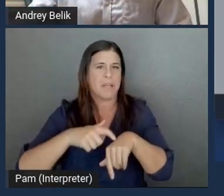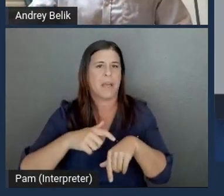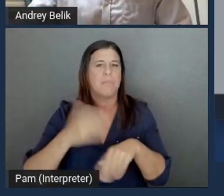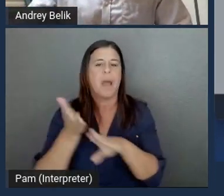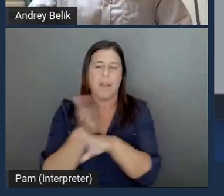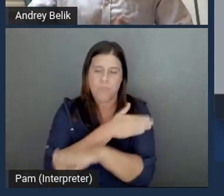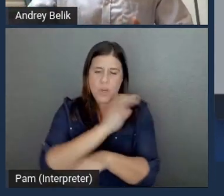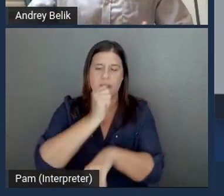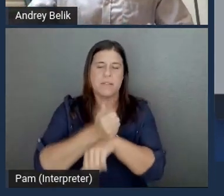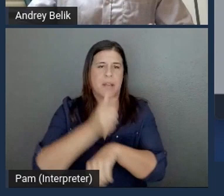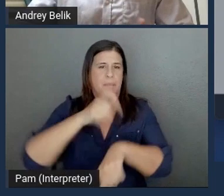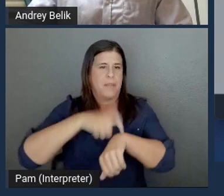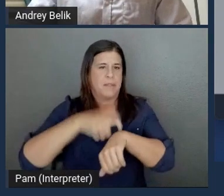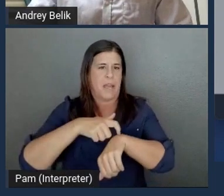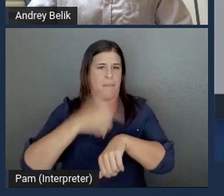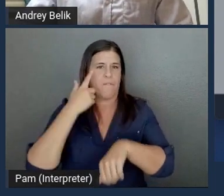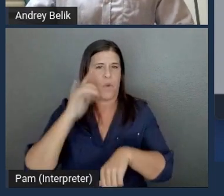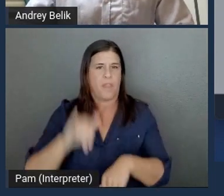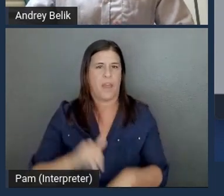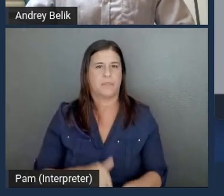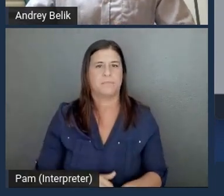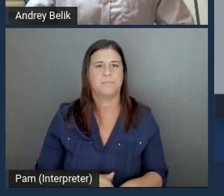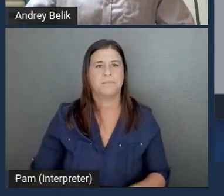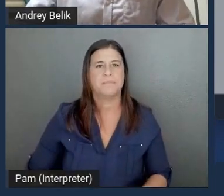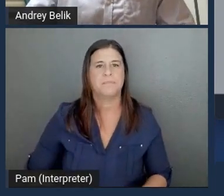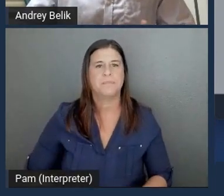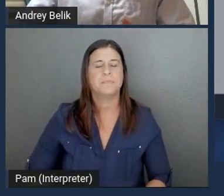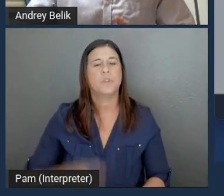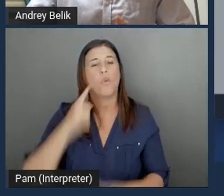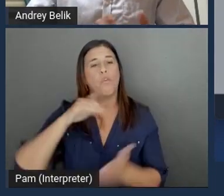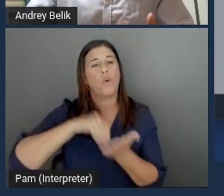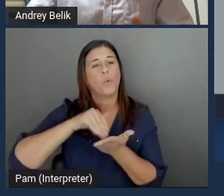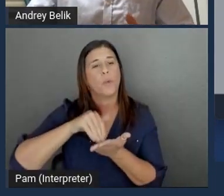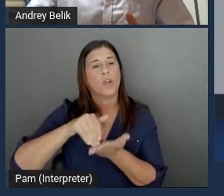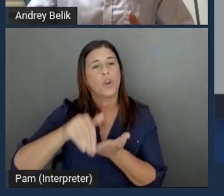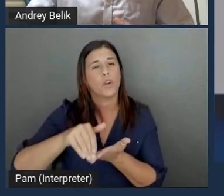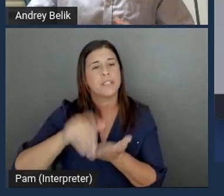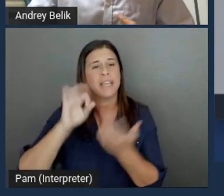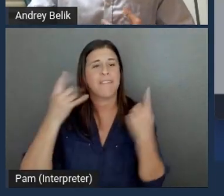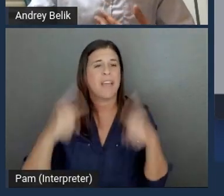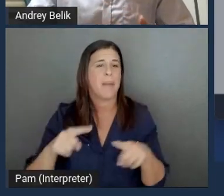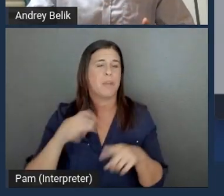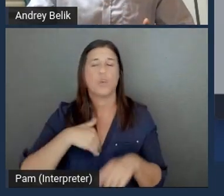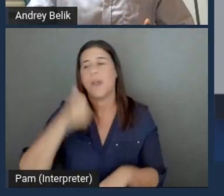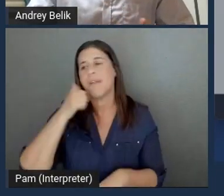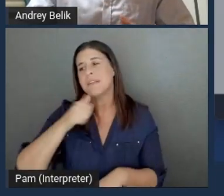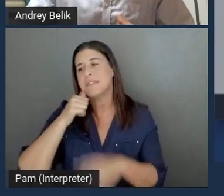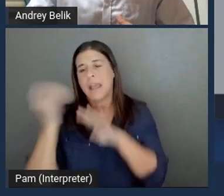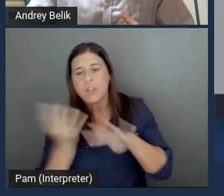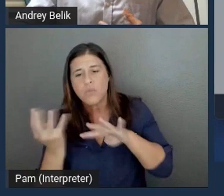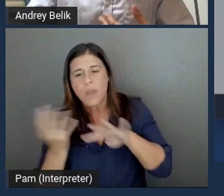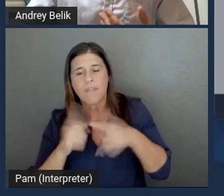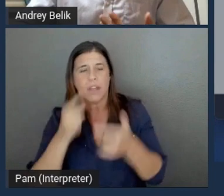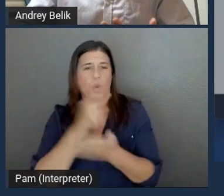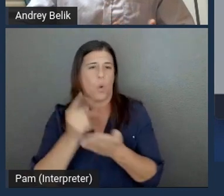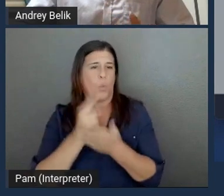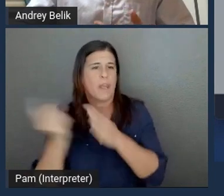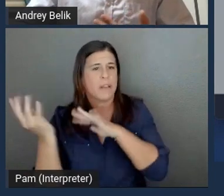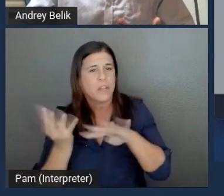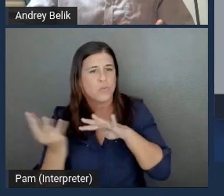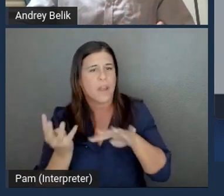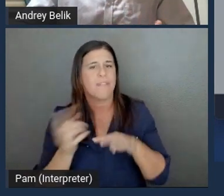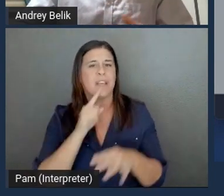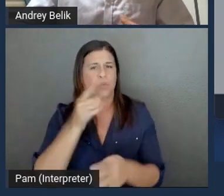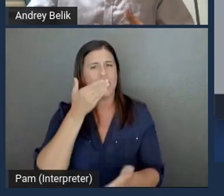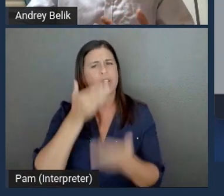pre-arrange the scaling or occurrence. Occurrence kind of very easily, if you have daily traffic or weekly traffic, it's a